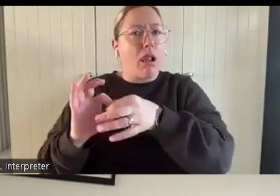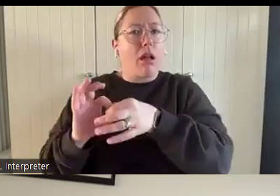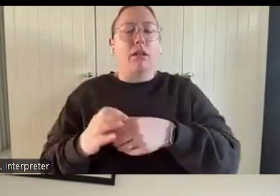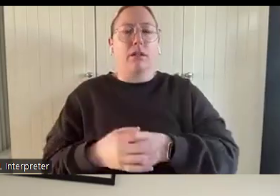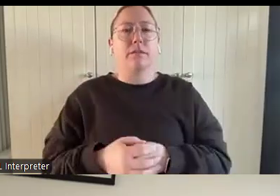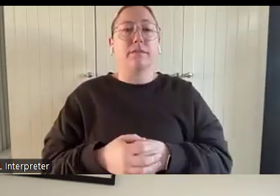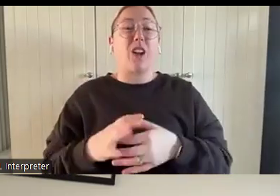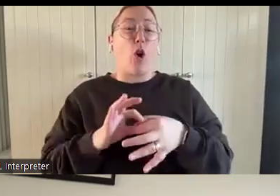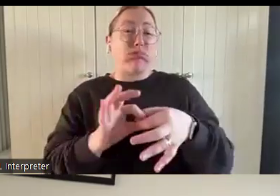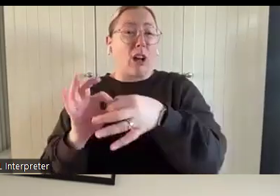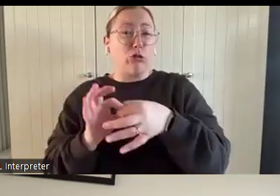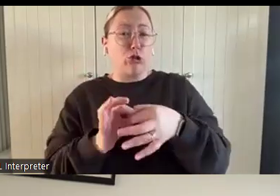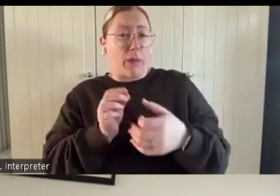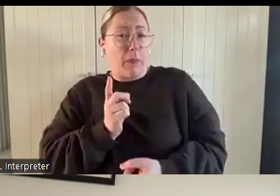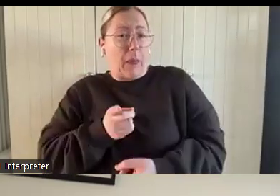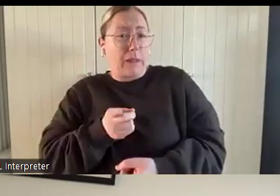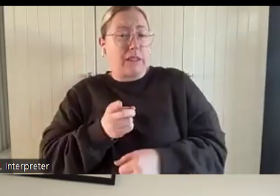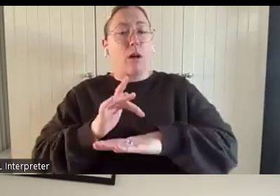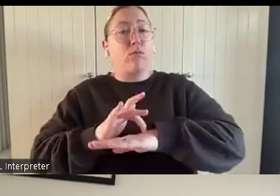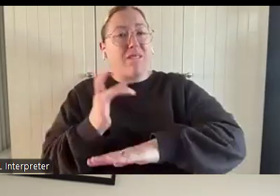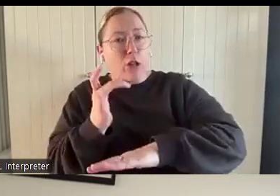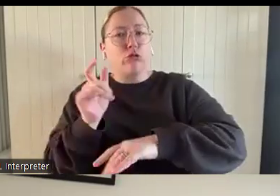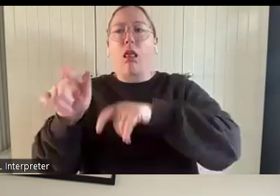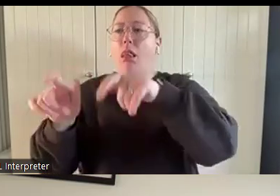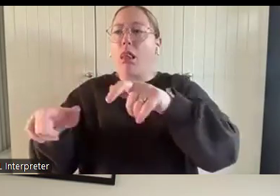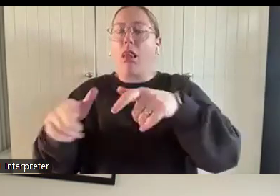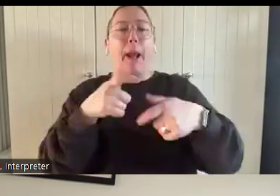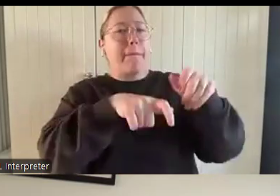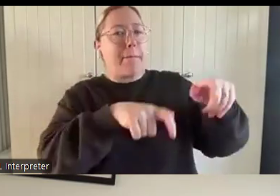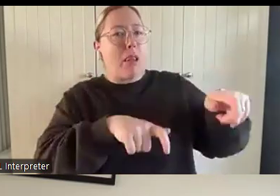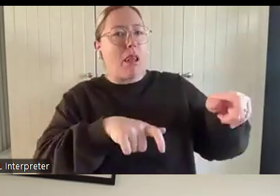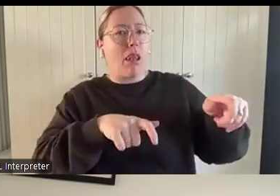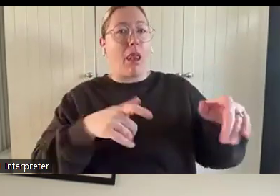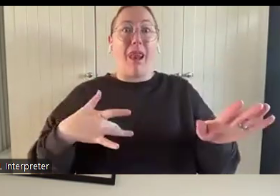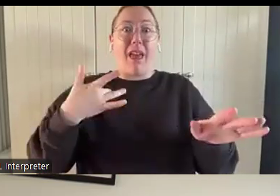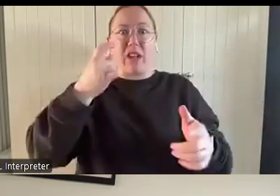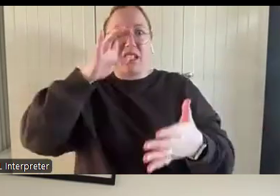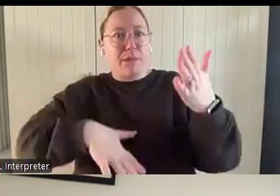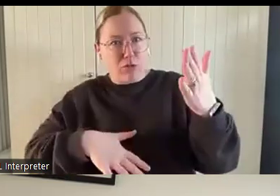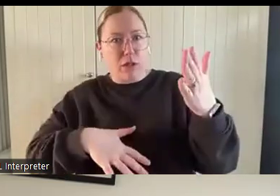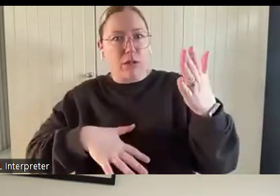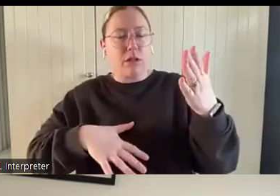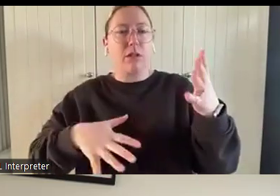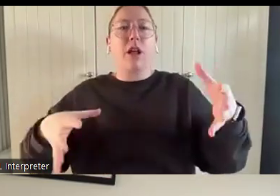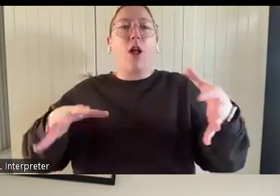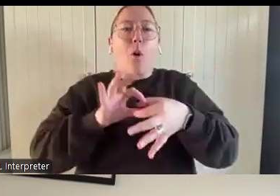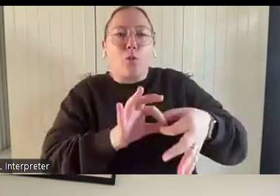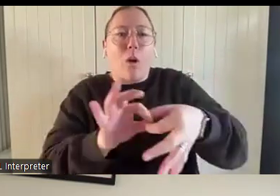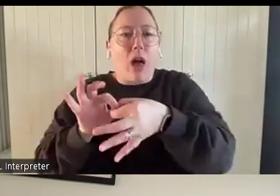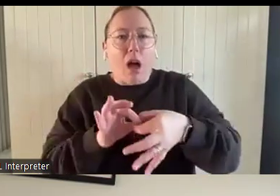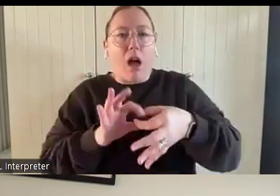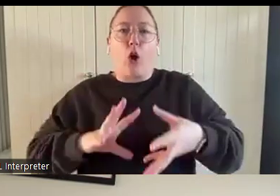about: professionals and people with lived experience creating and delivering things together. And the reason we're running